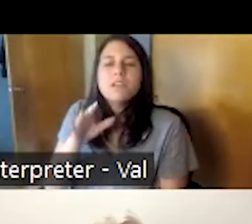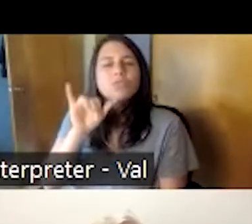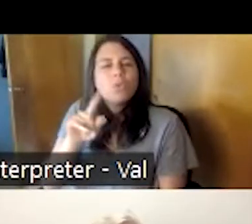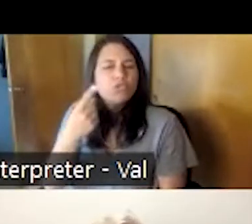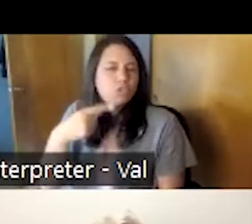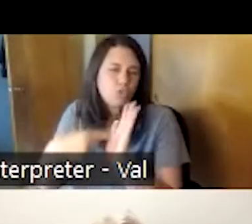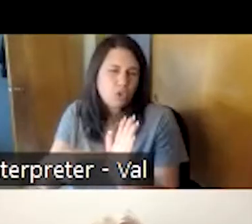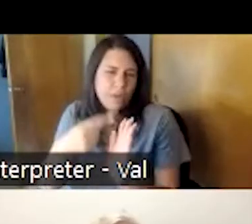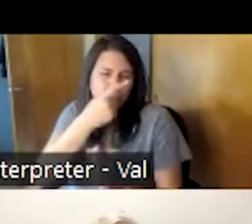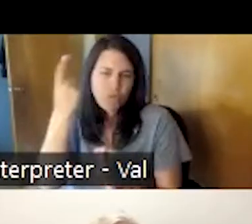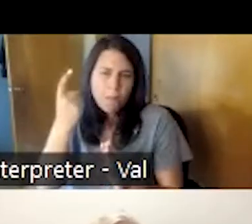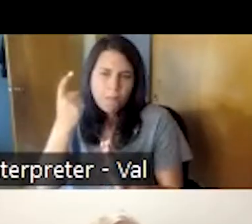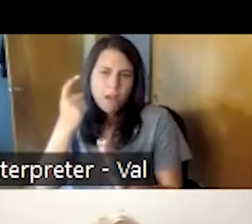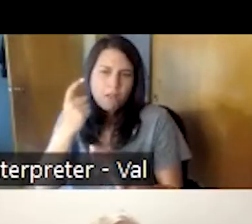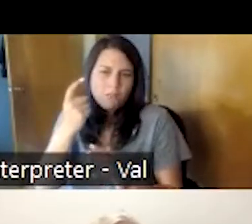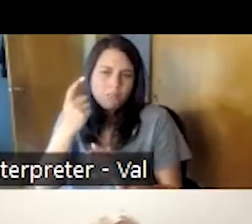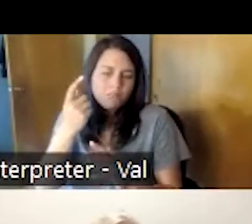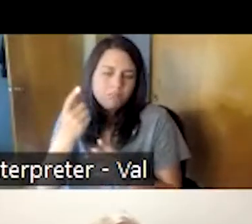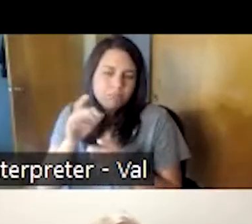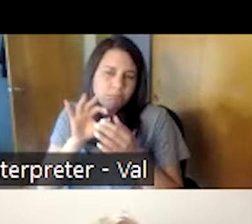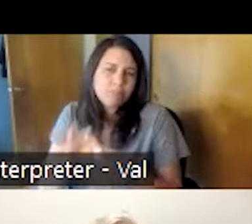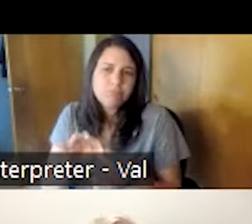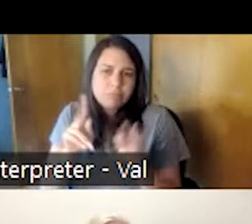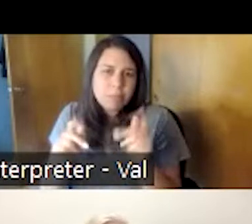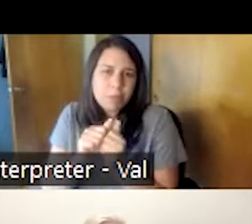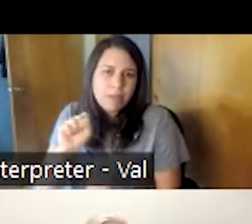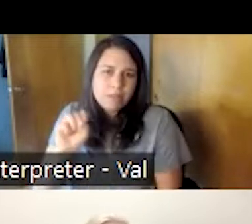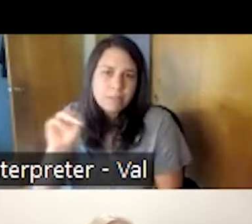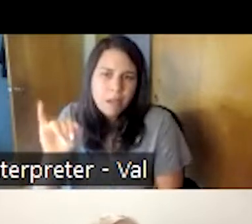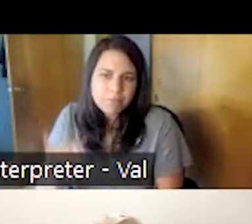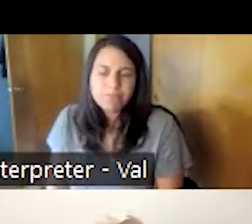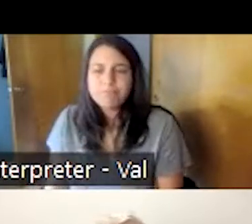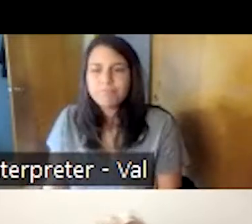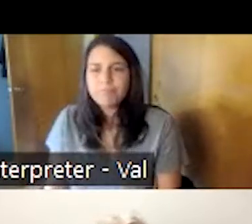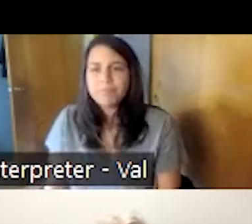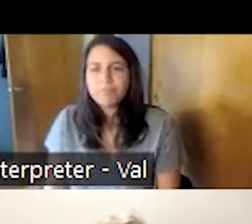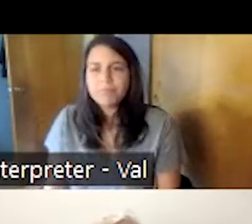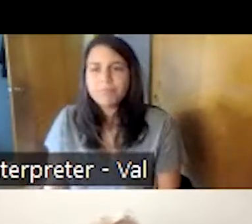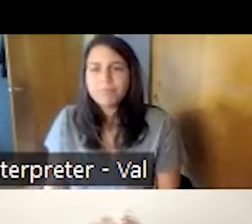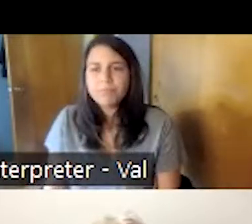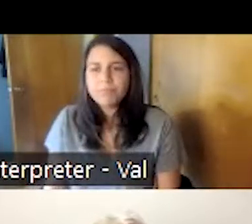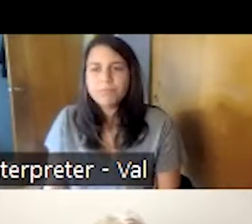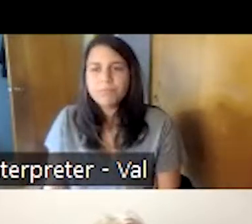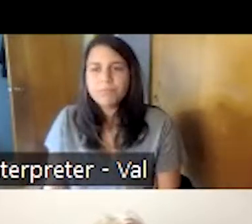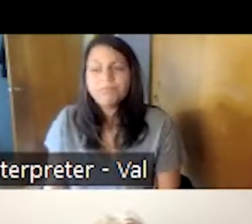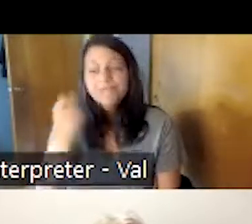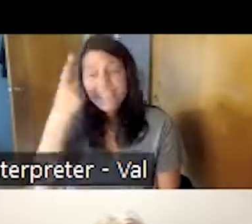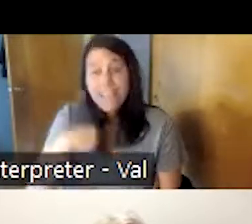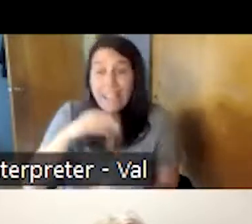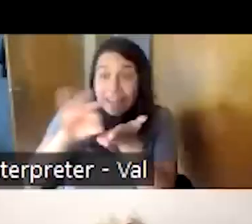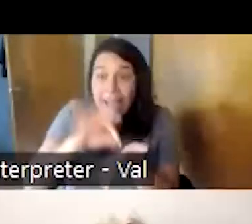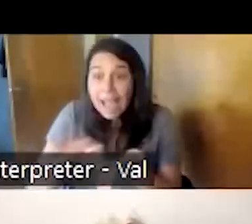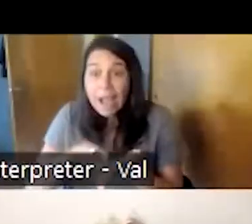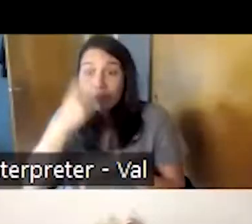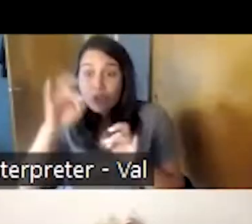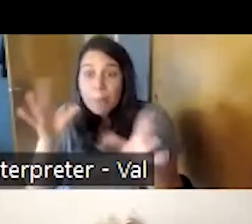trauma exposure in people with serious mental illness. We gave up trying to count actual traumatic events long ago. And when we look